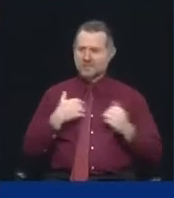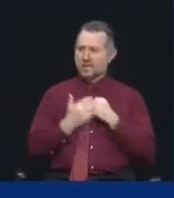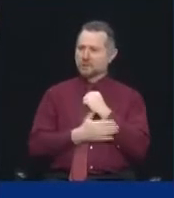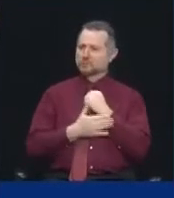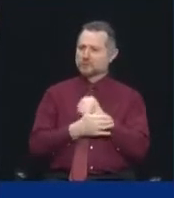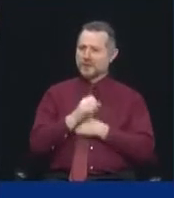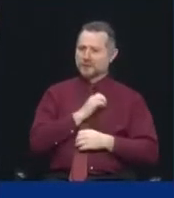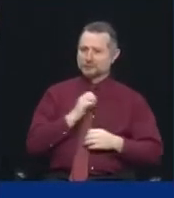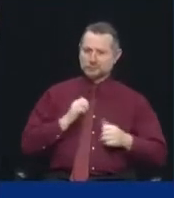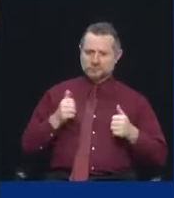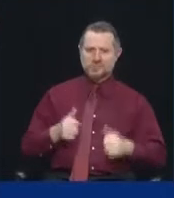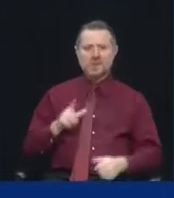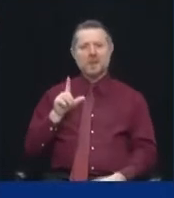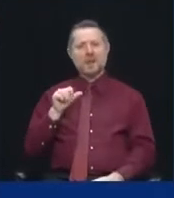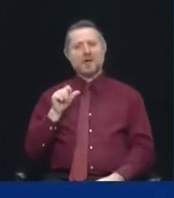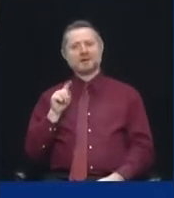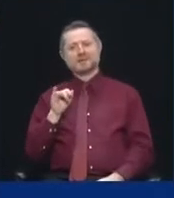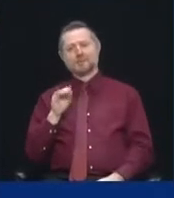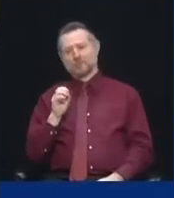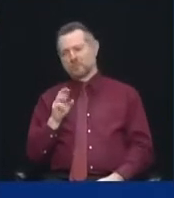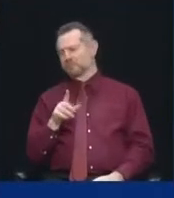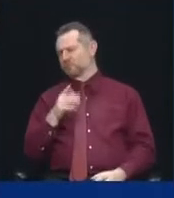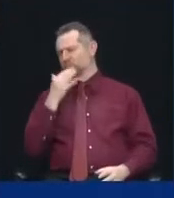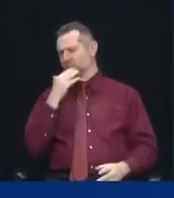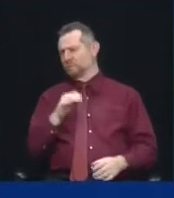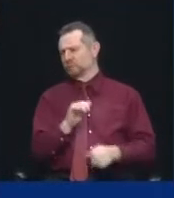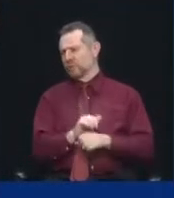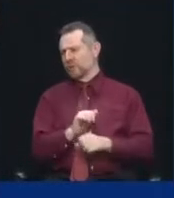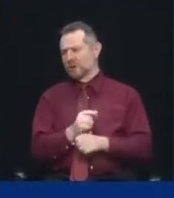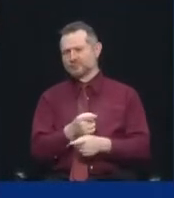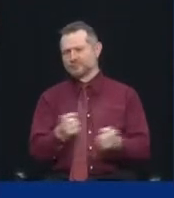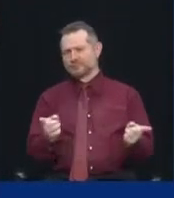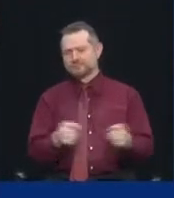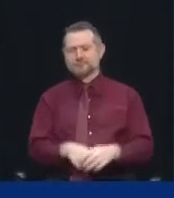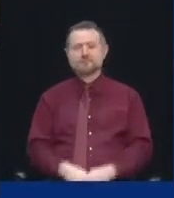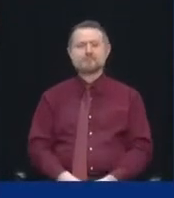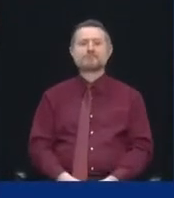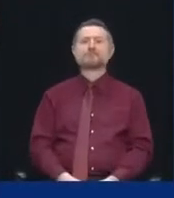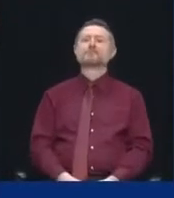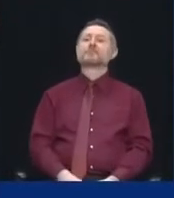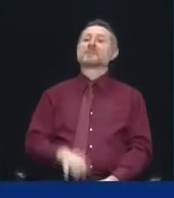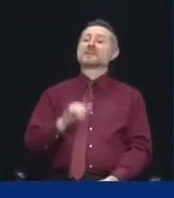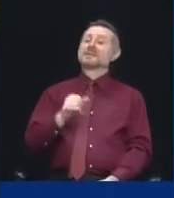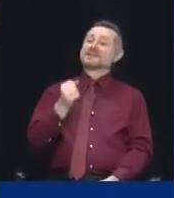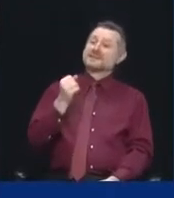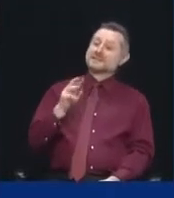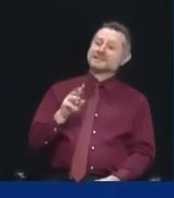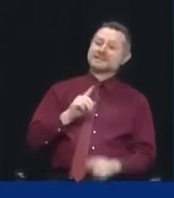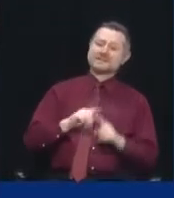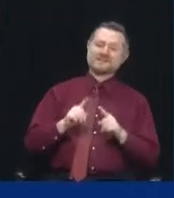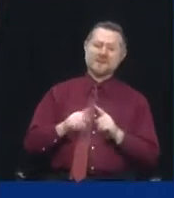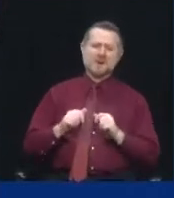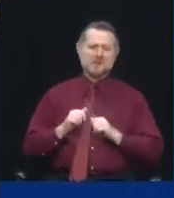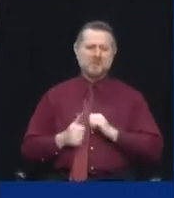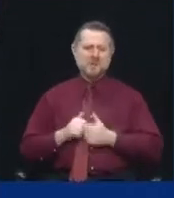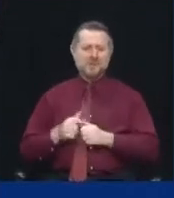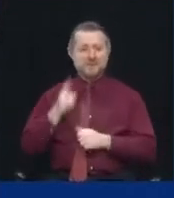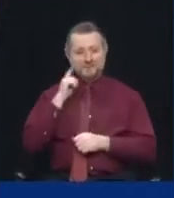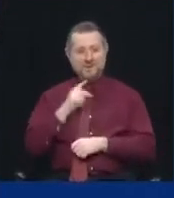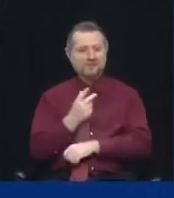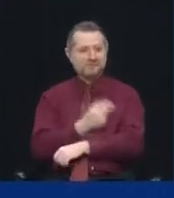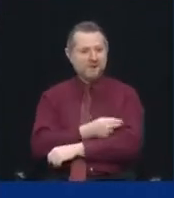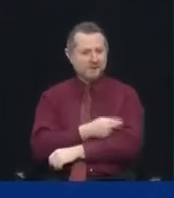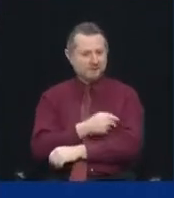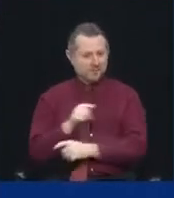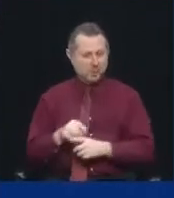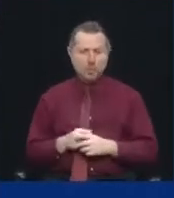County Executive Latimer. You have done a fantastic job. 16 vaccination sites in Westchester, and he has